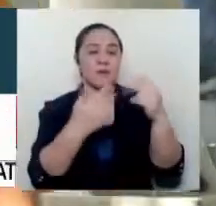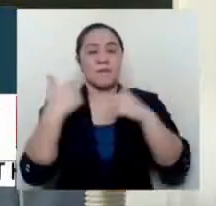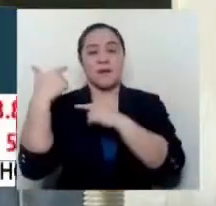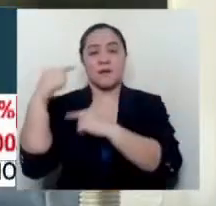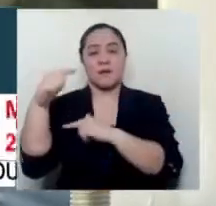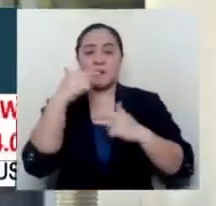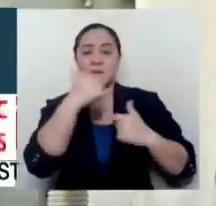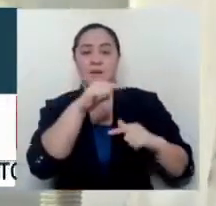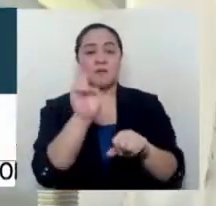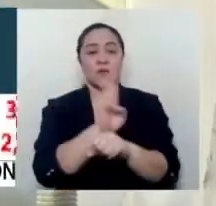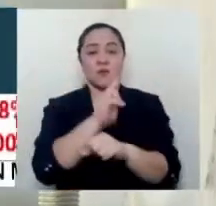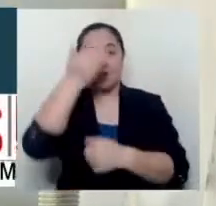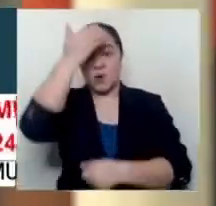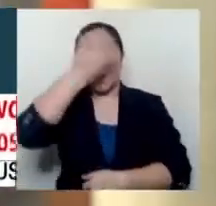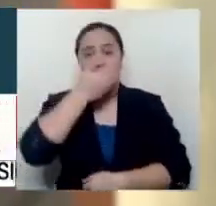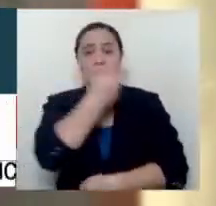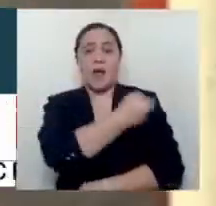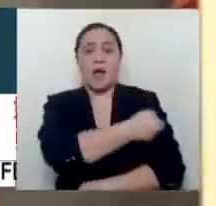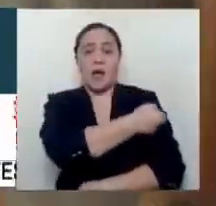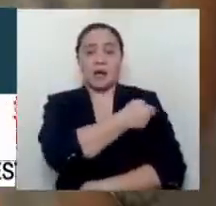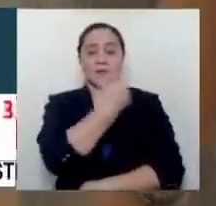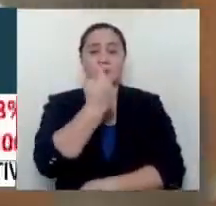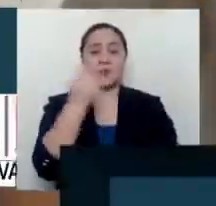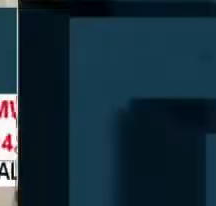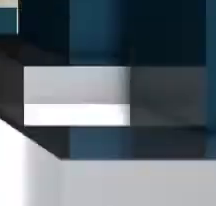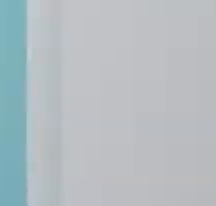in hospitals and other high-risk areas.